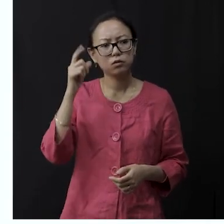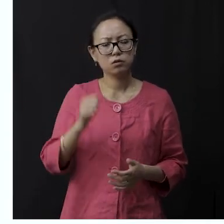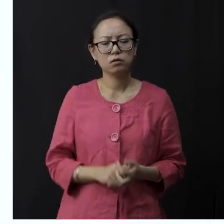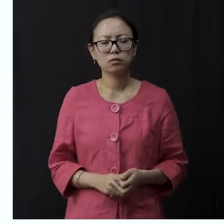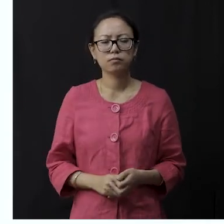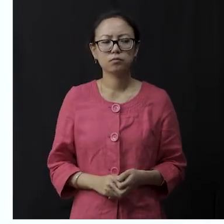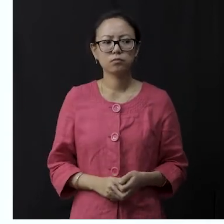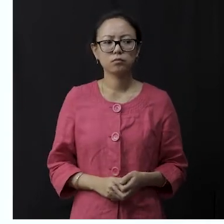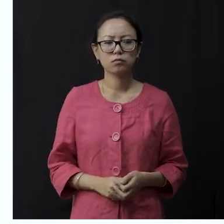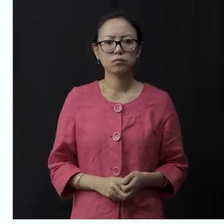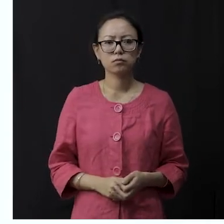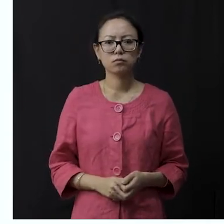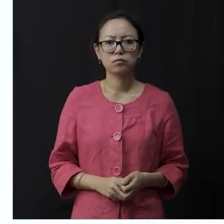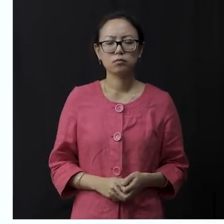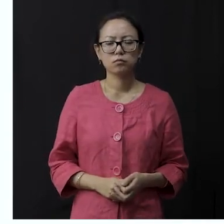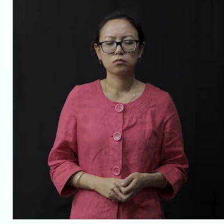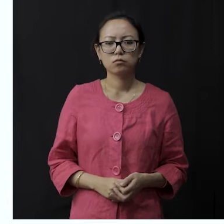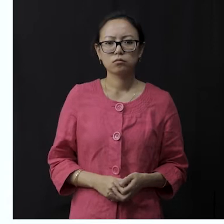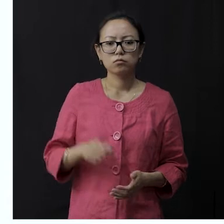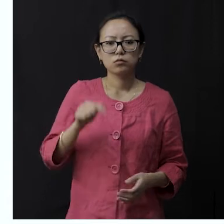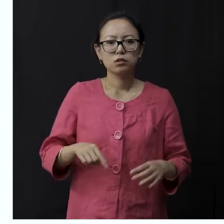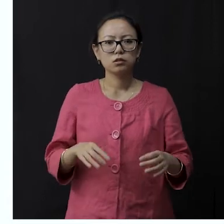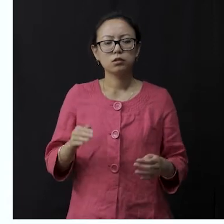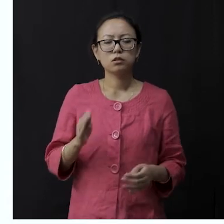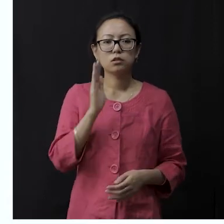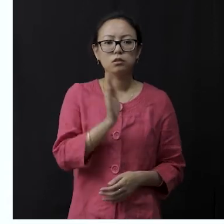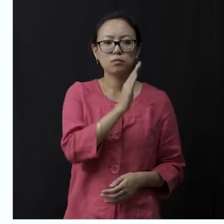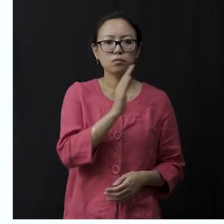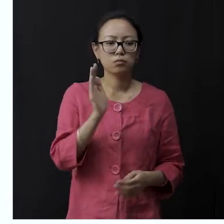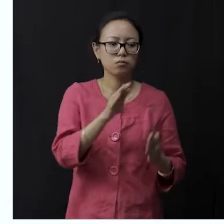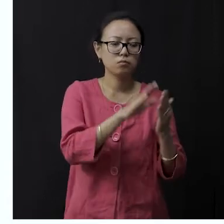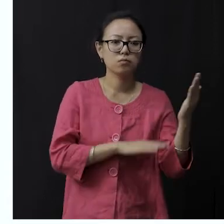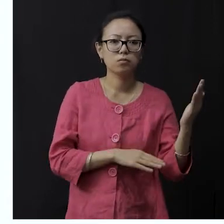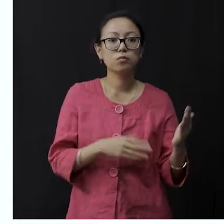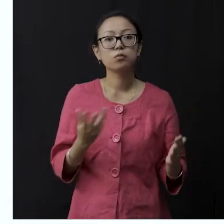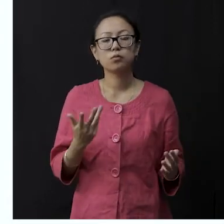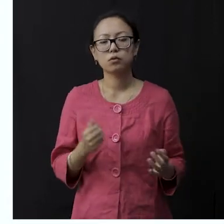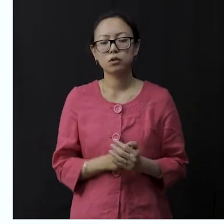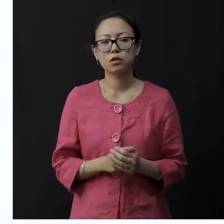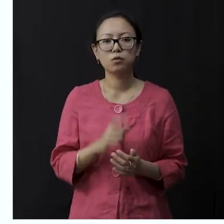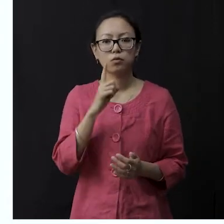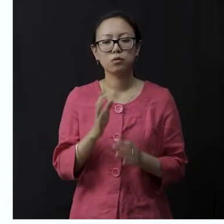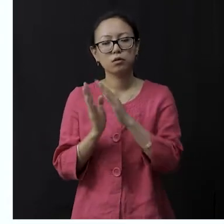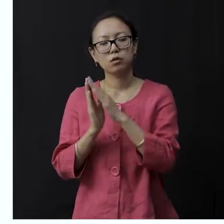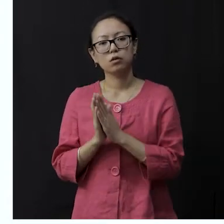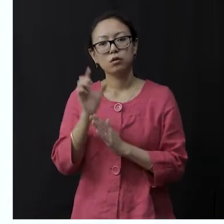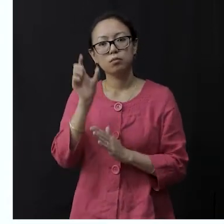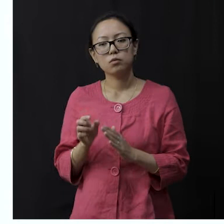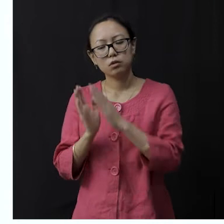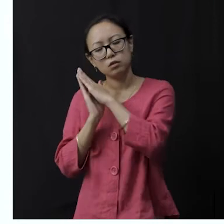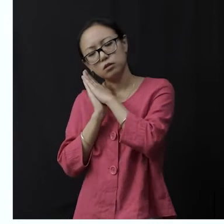person who, while he was sleeping at night, heard the knocking of a door, and so